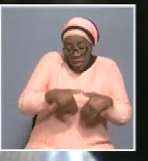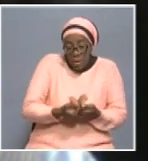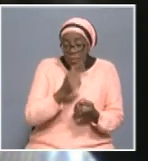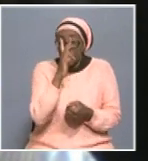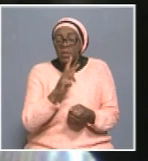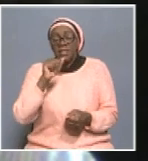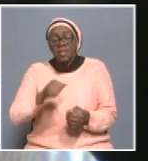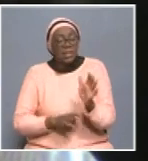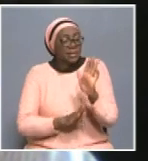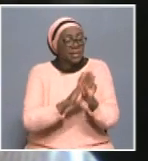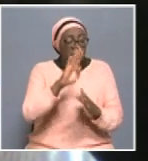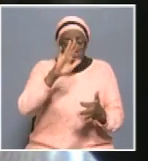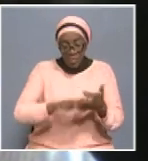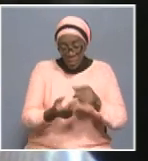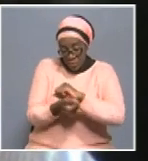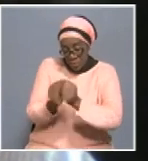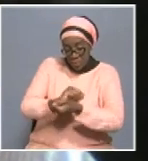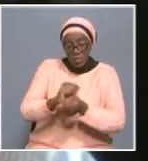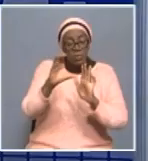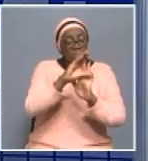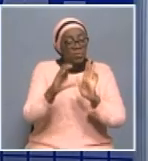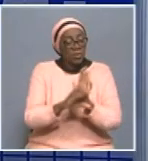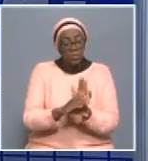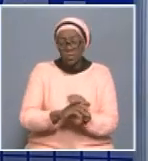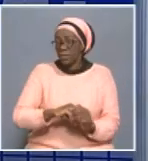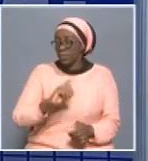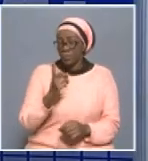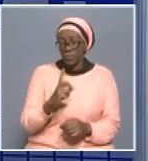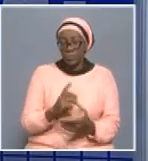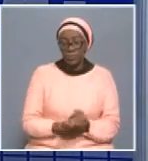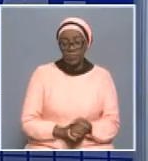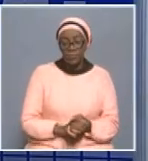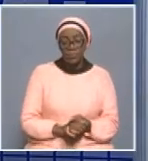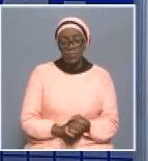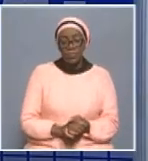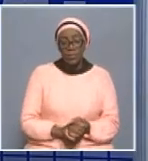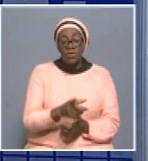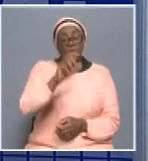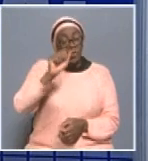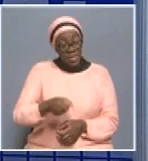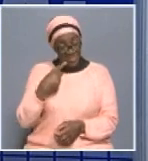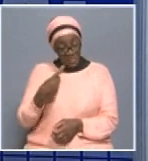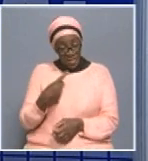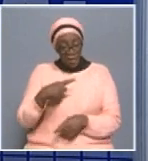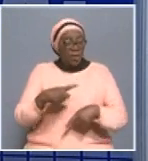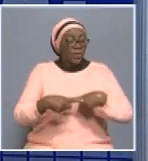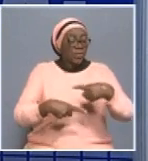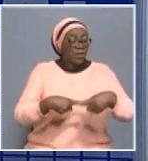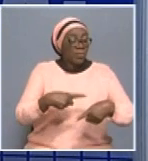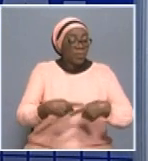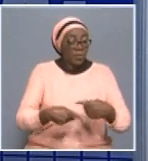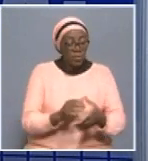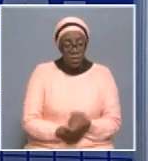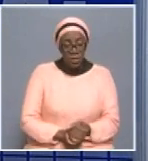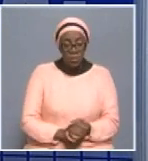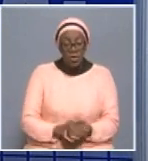amendment as it was made yesterday. Right, so one can safely say that this whole process, the I's were dotted